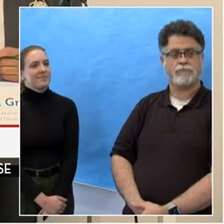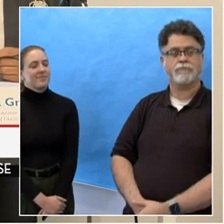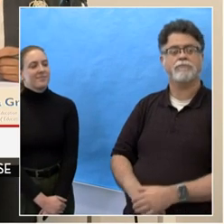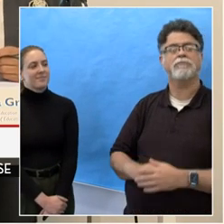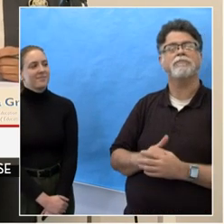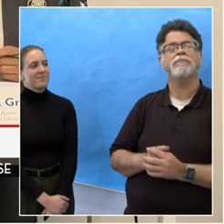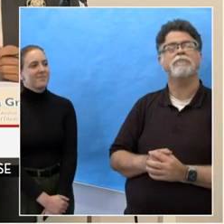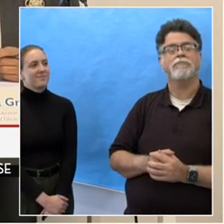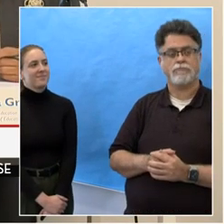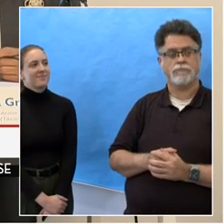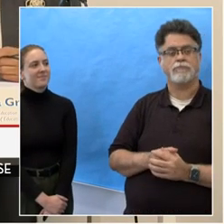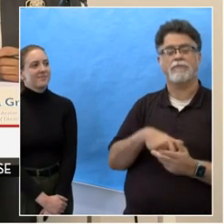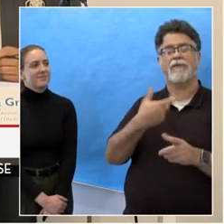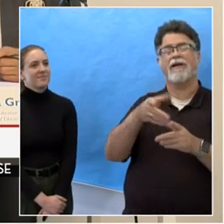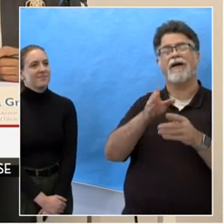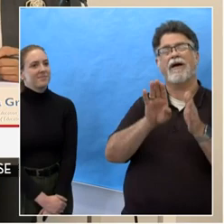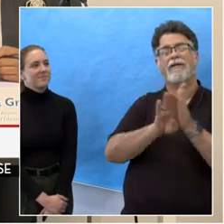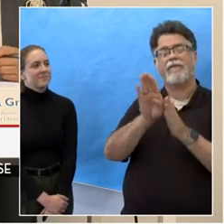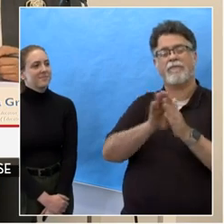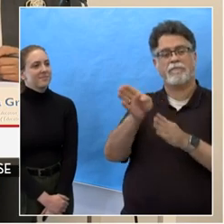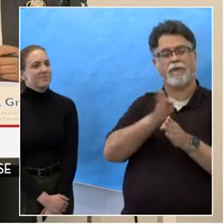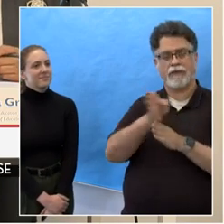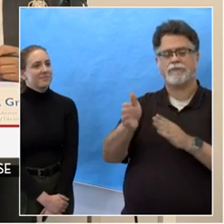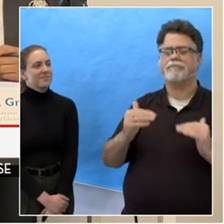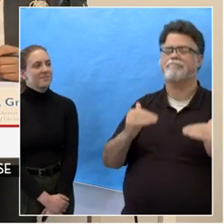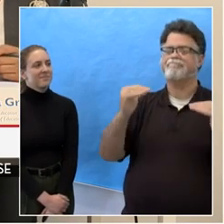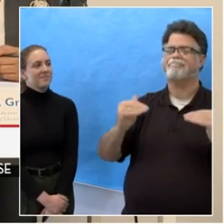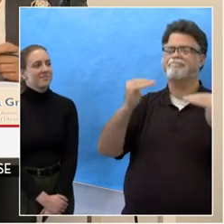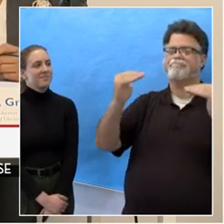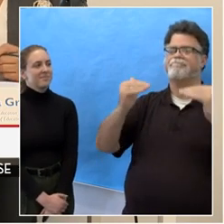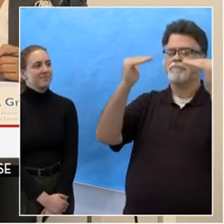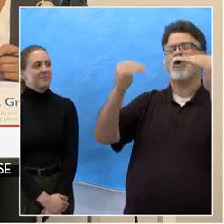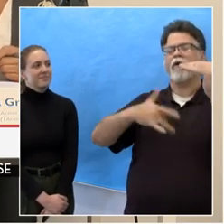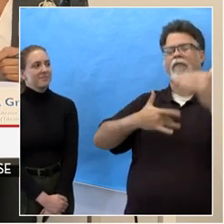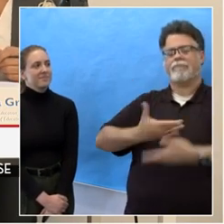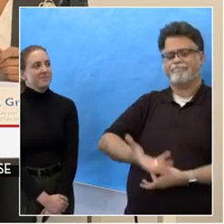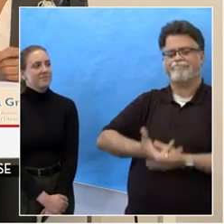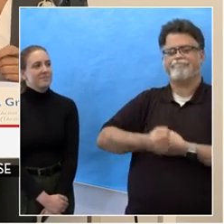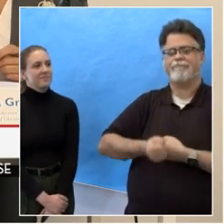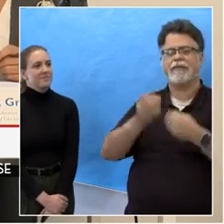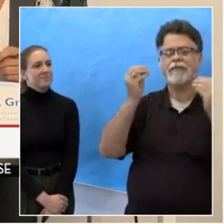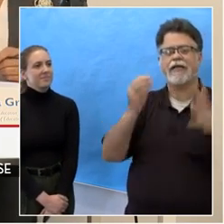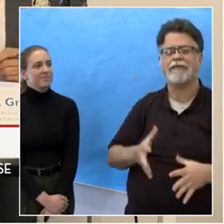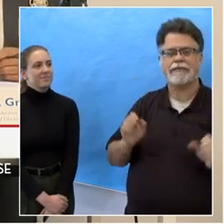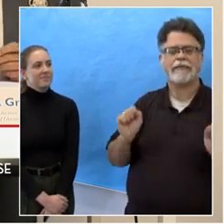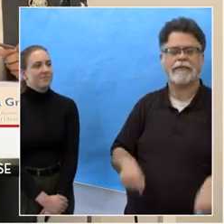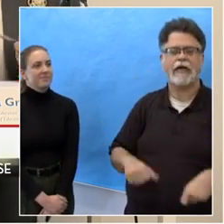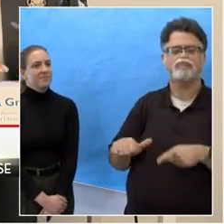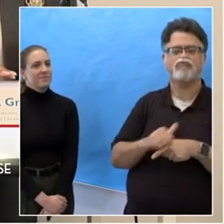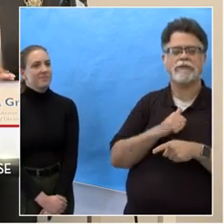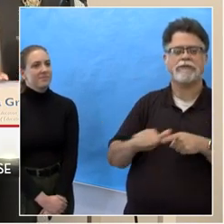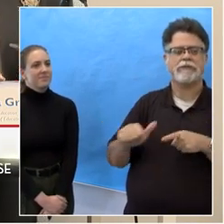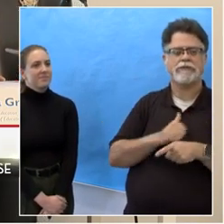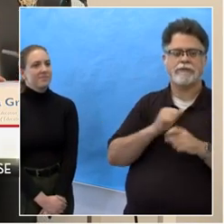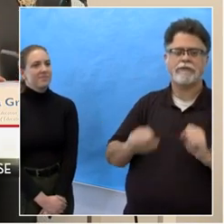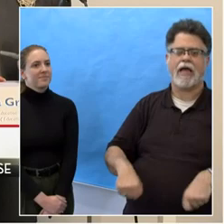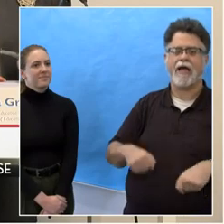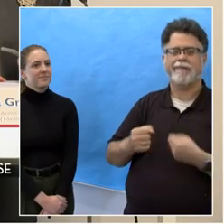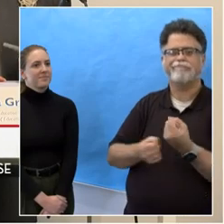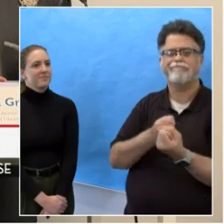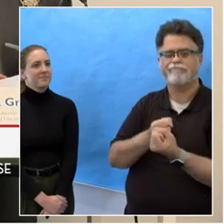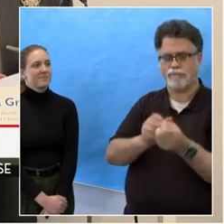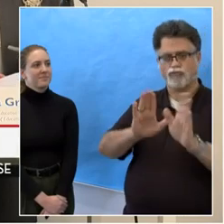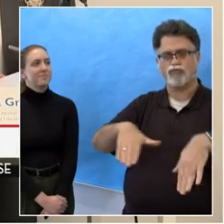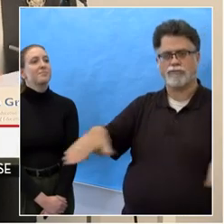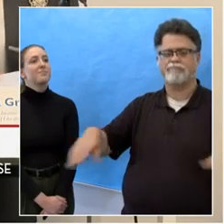system ensures that they have the training that they need in order to get things right for our children. Thank you. 5 years from now,